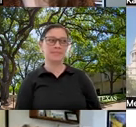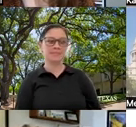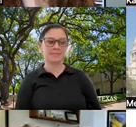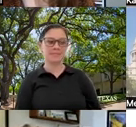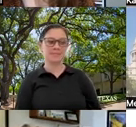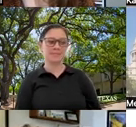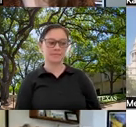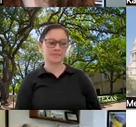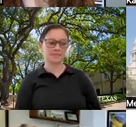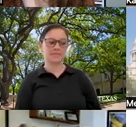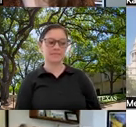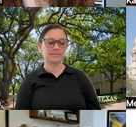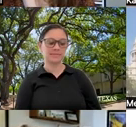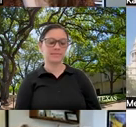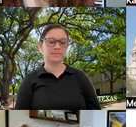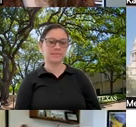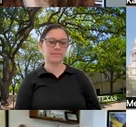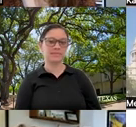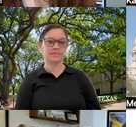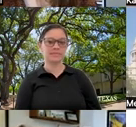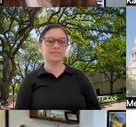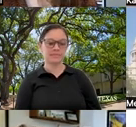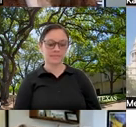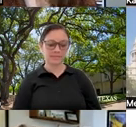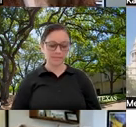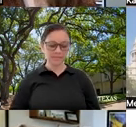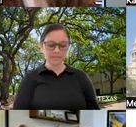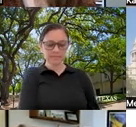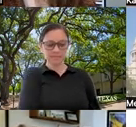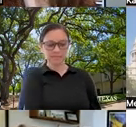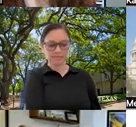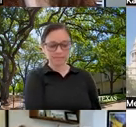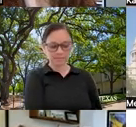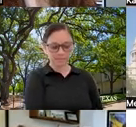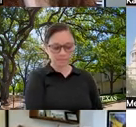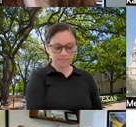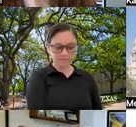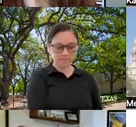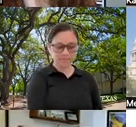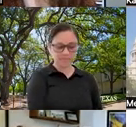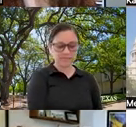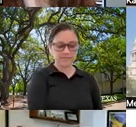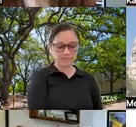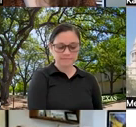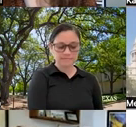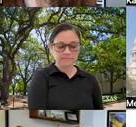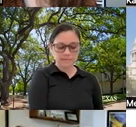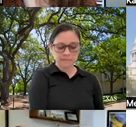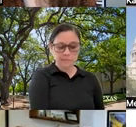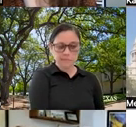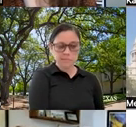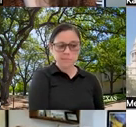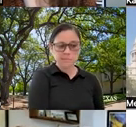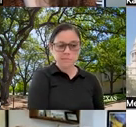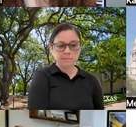about churning kernels into rich ideas today. This is the idea that we need to explain the who, what, when, and why, right? And so we're going to ask